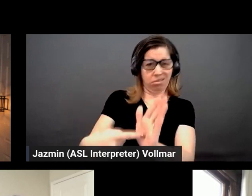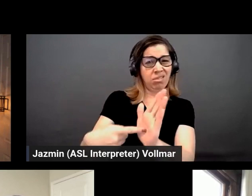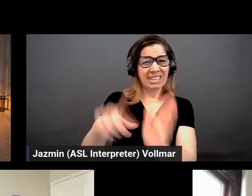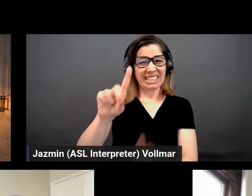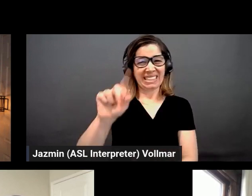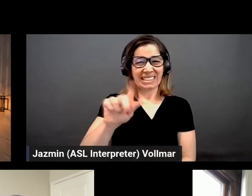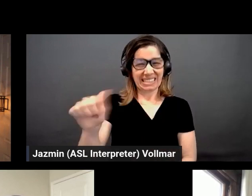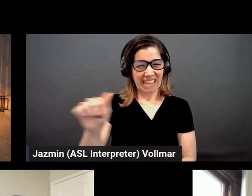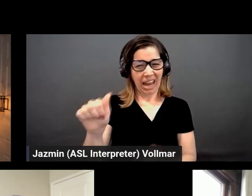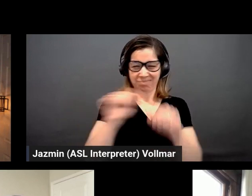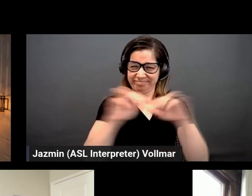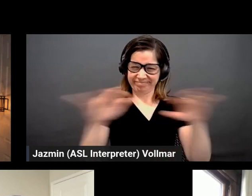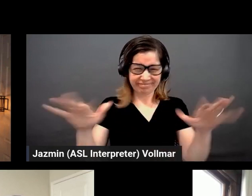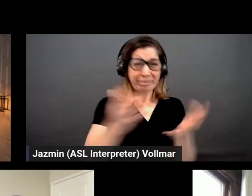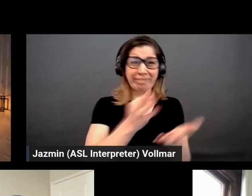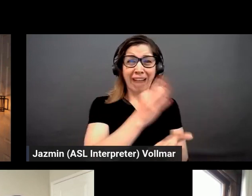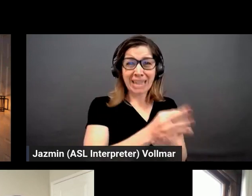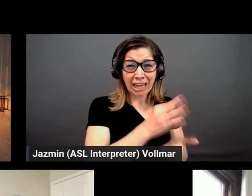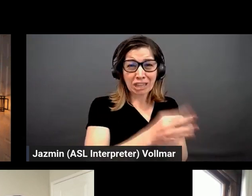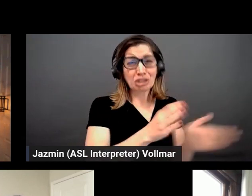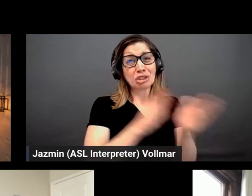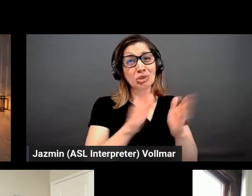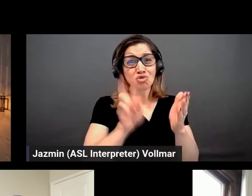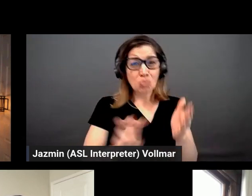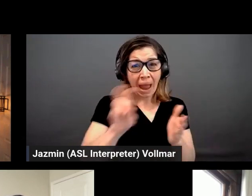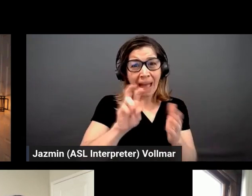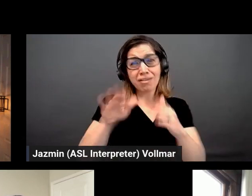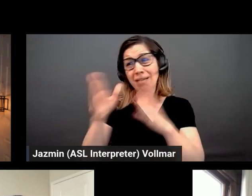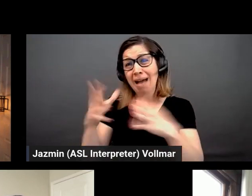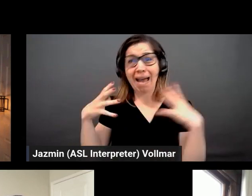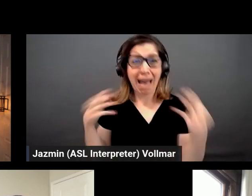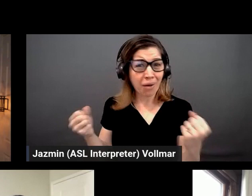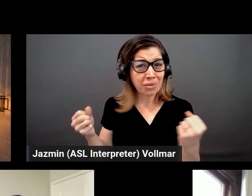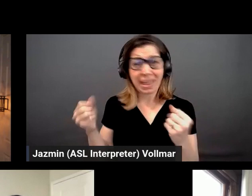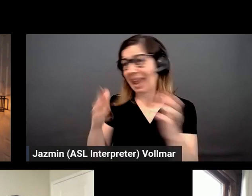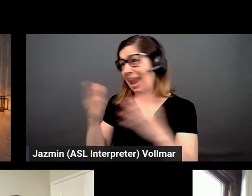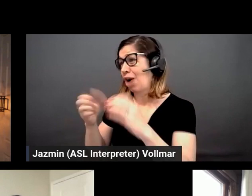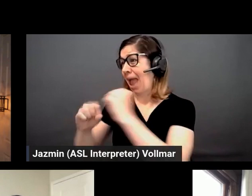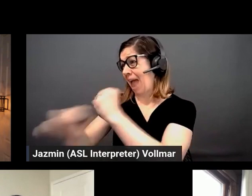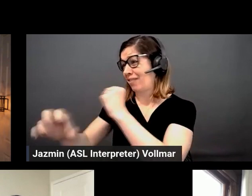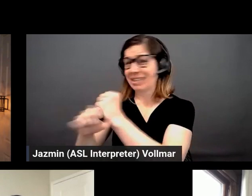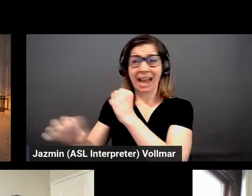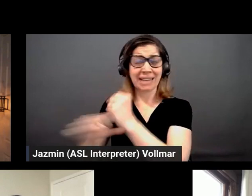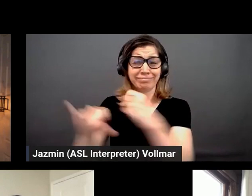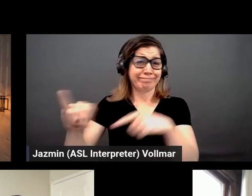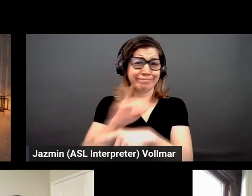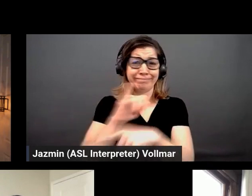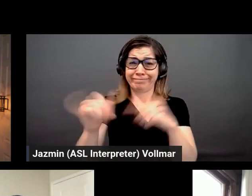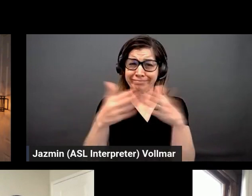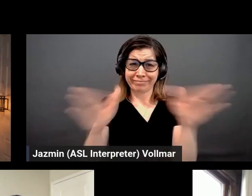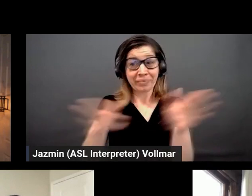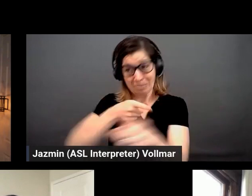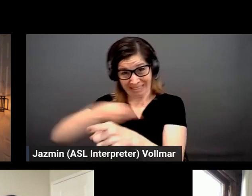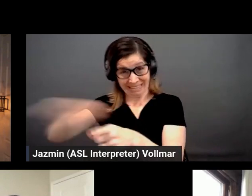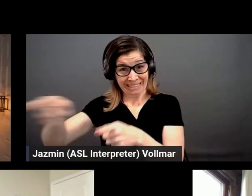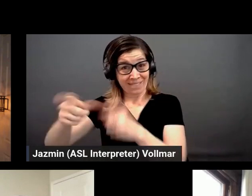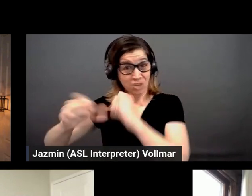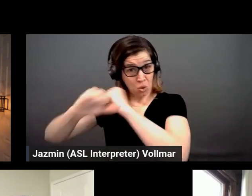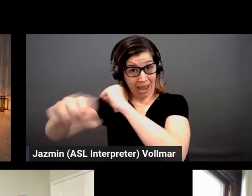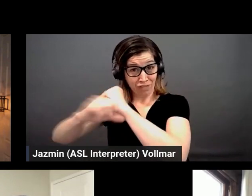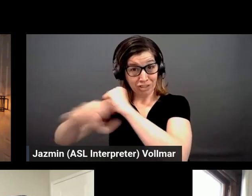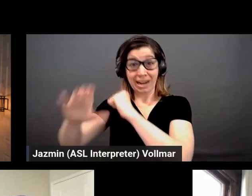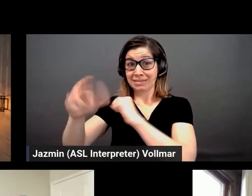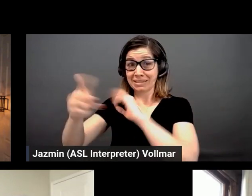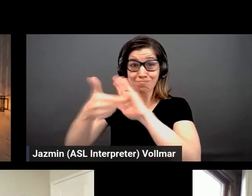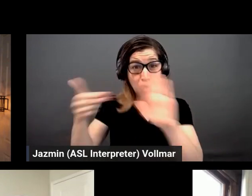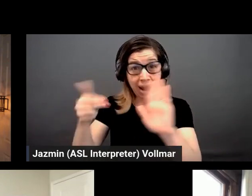it be financial services, travel, healthcare, or advertising. And specific to advertising, brands and media publishers,